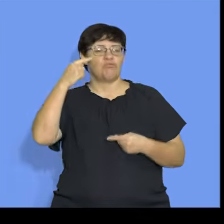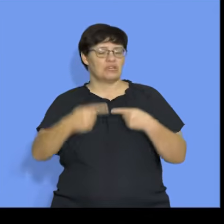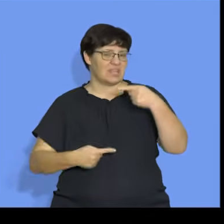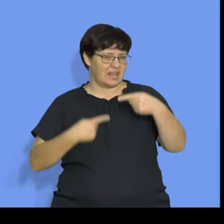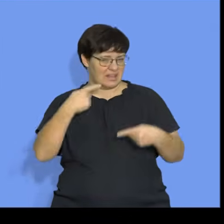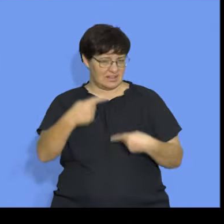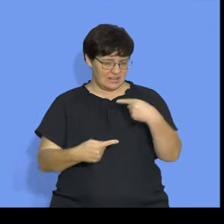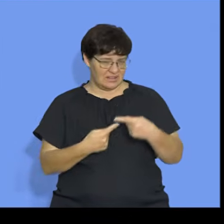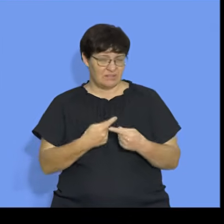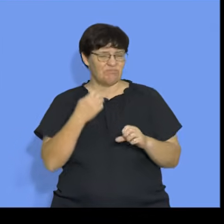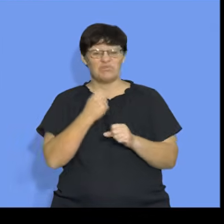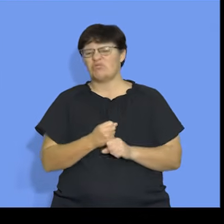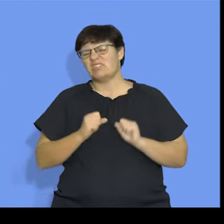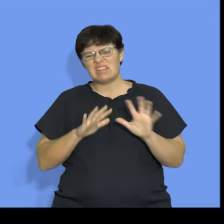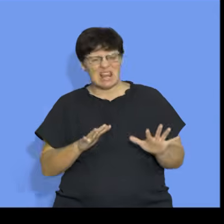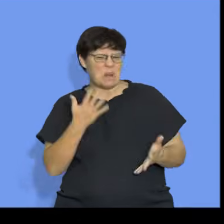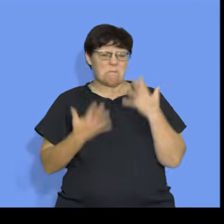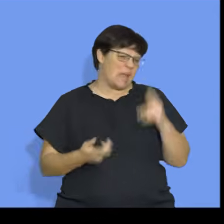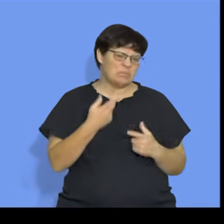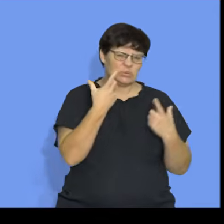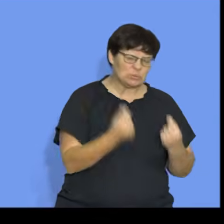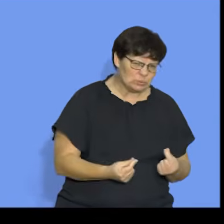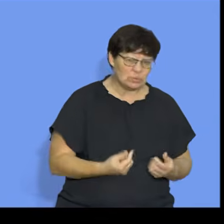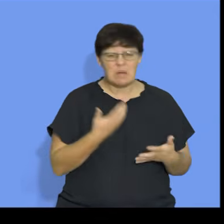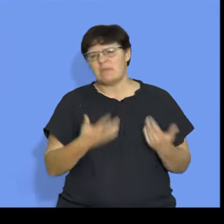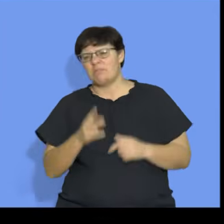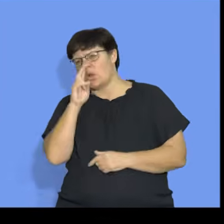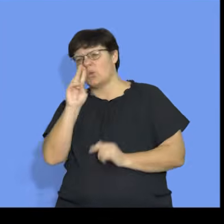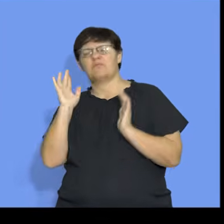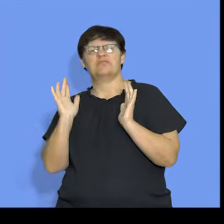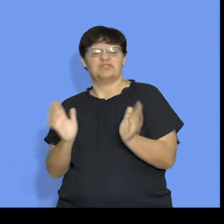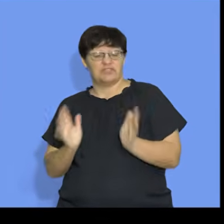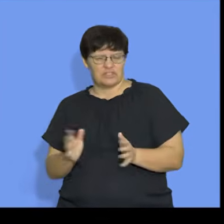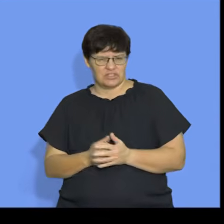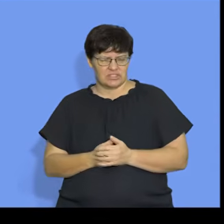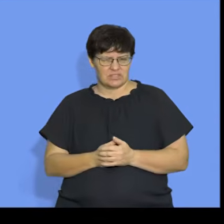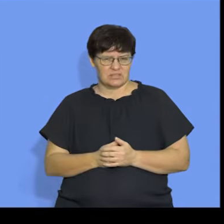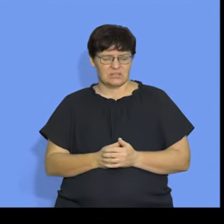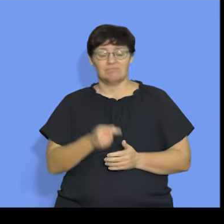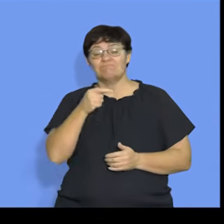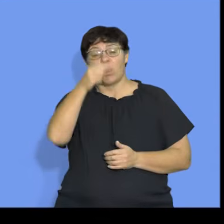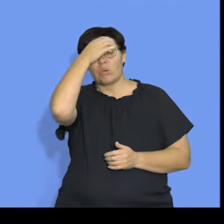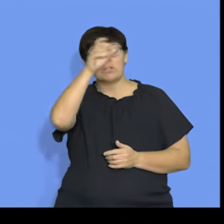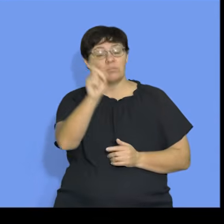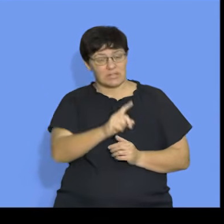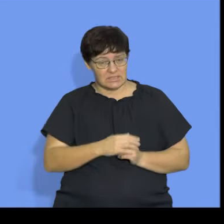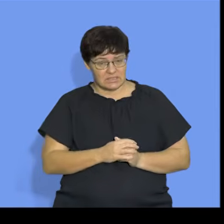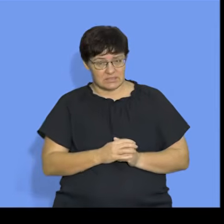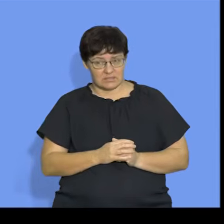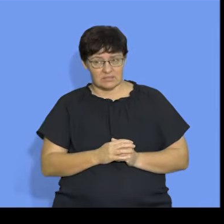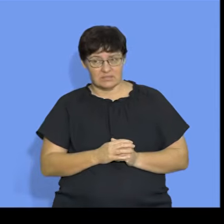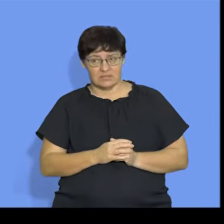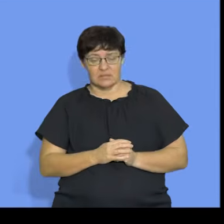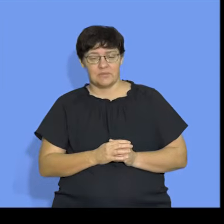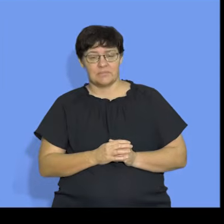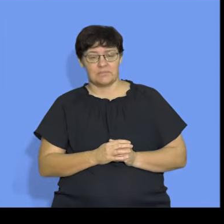10 syllabus, you might have done it or you might have looked at it earlier on, is this whole concept of nutrient